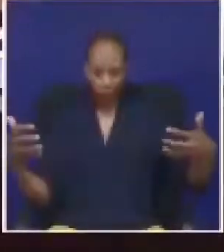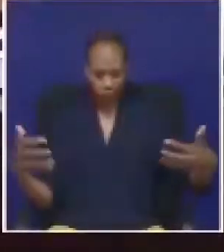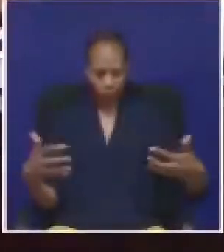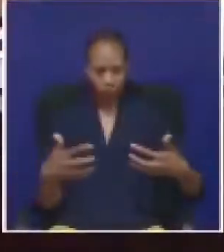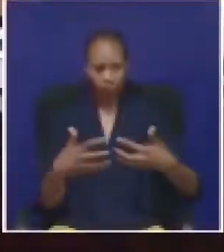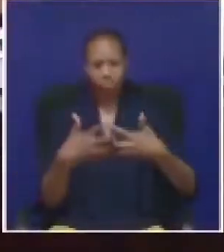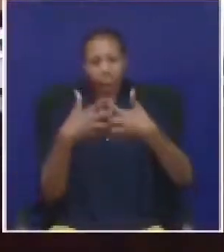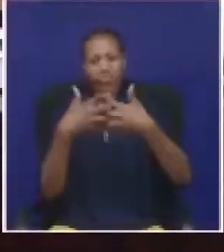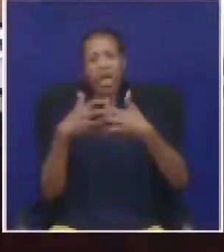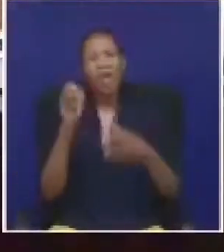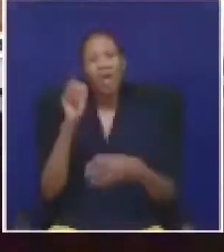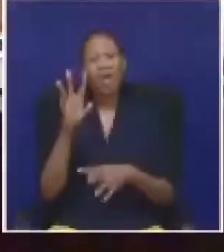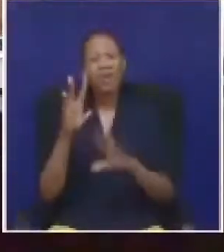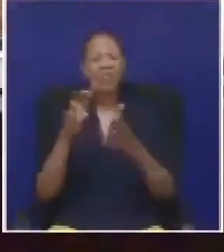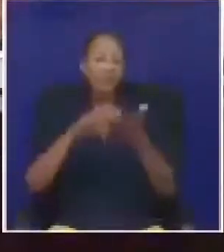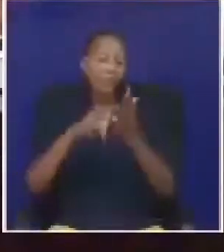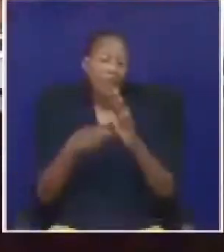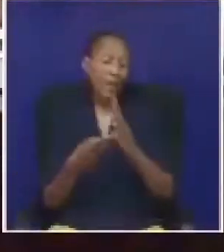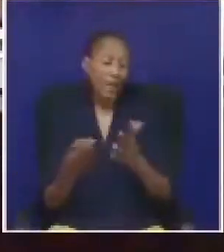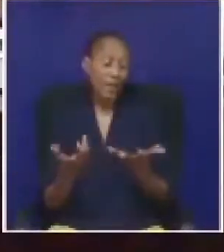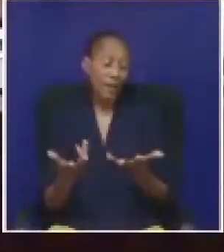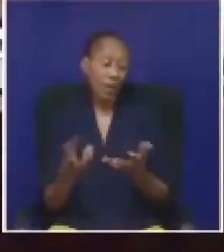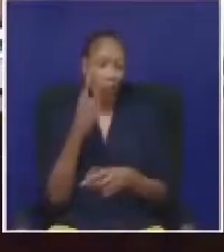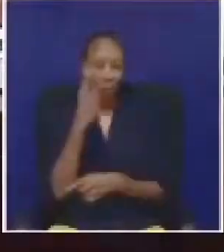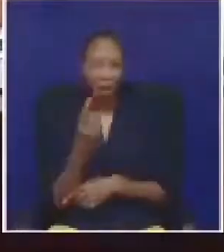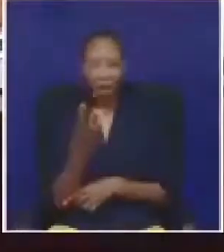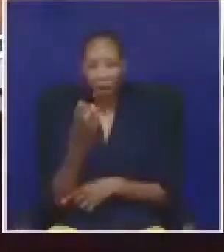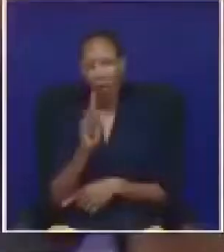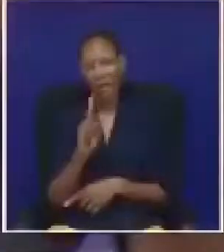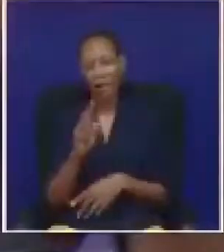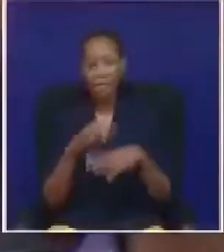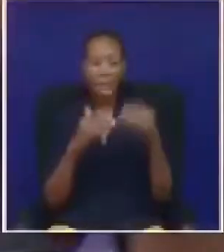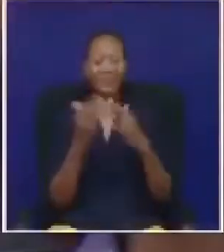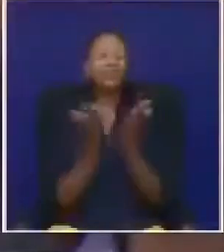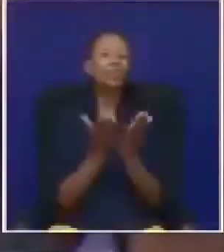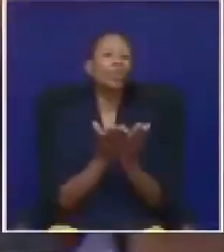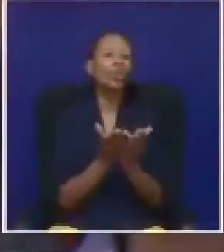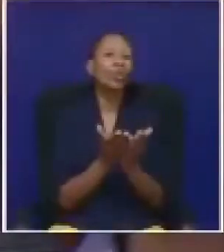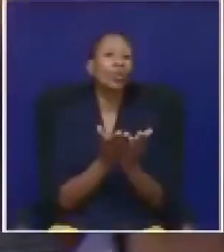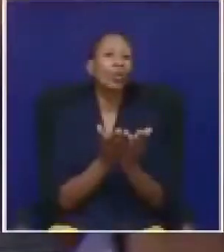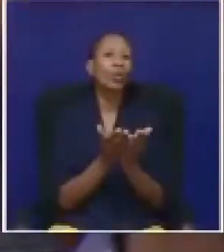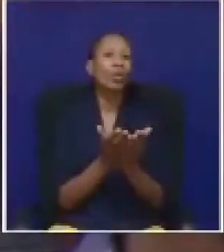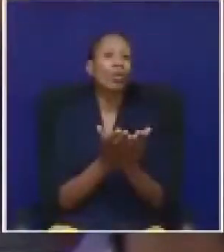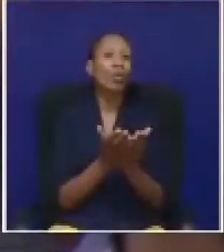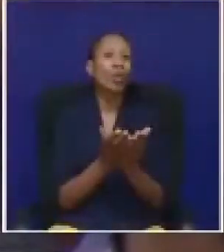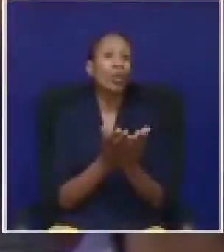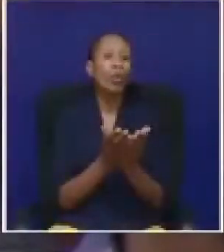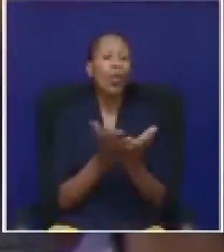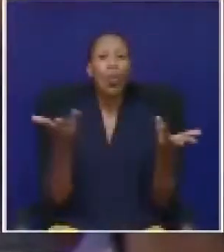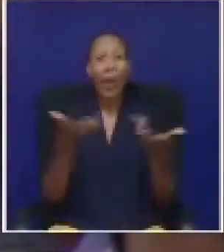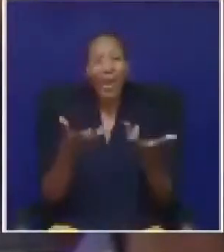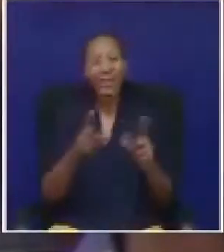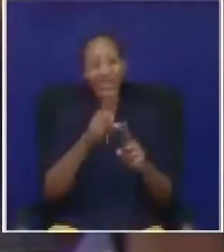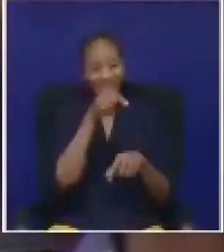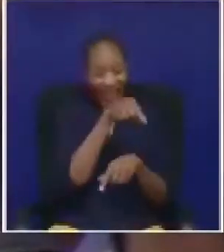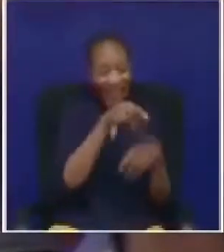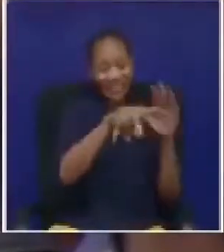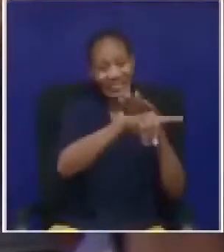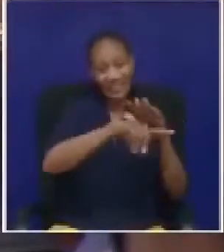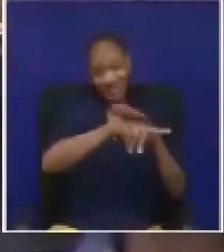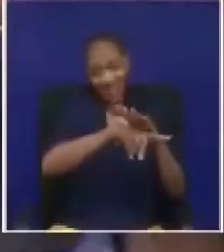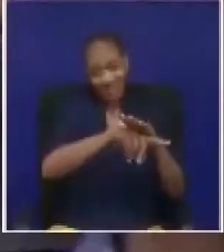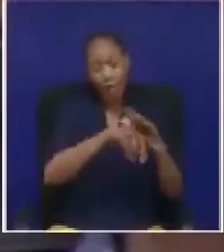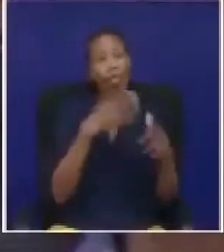if the plan is to build a school in a particular district by the